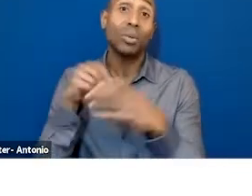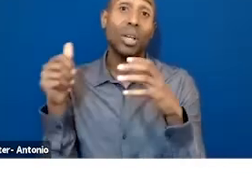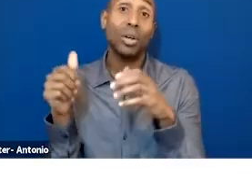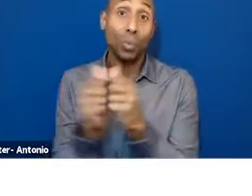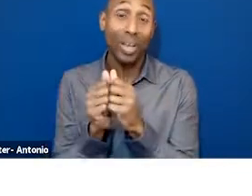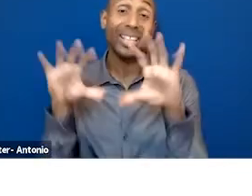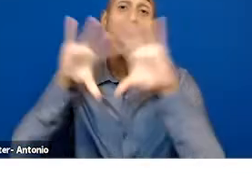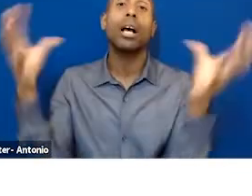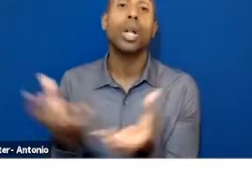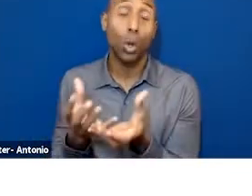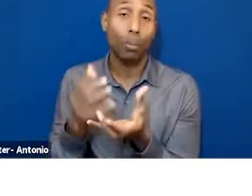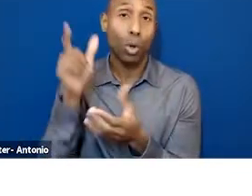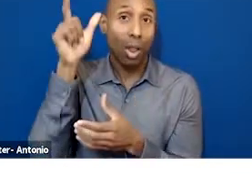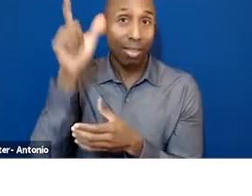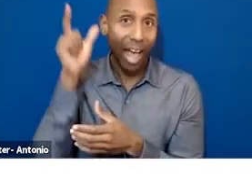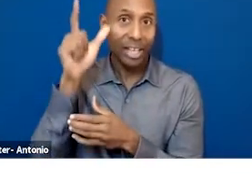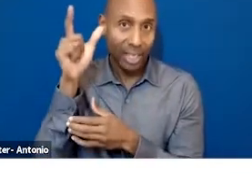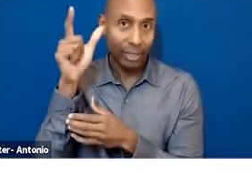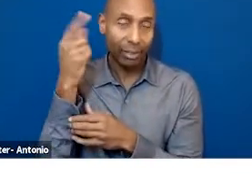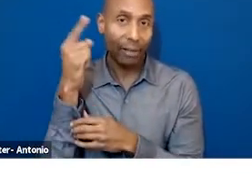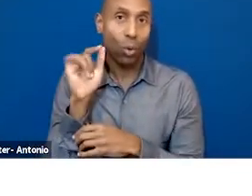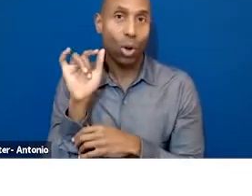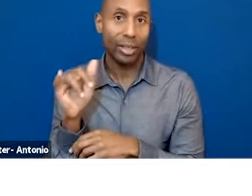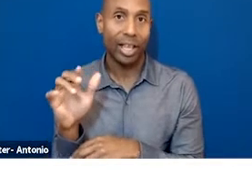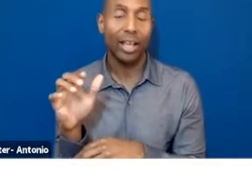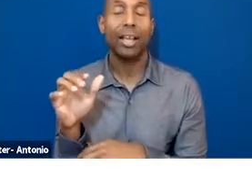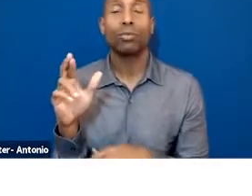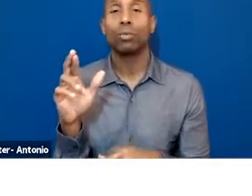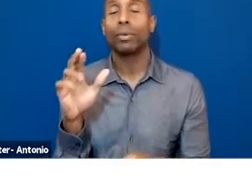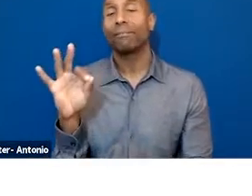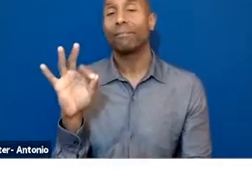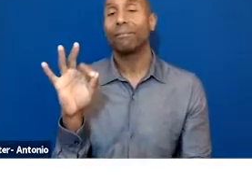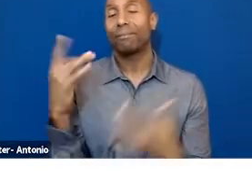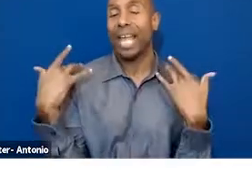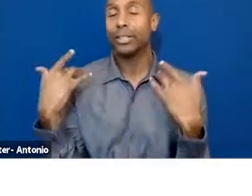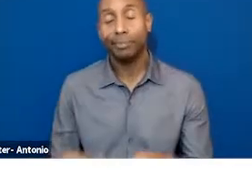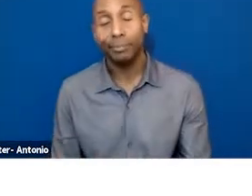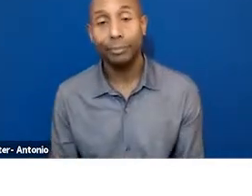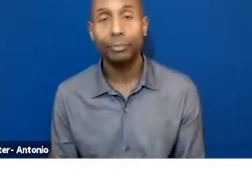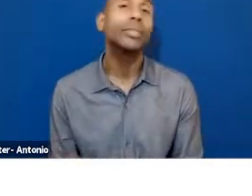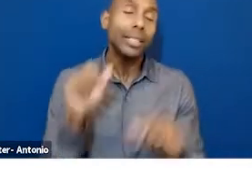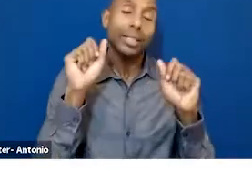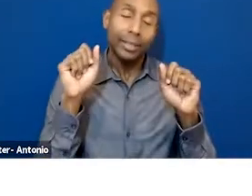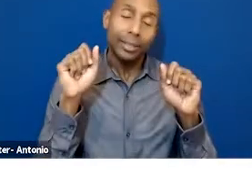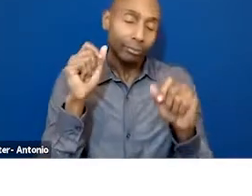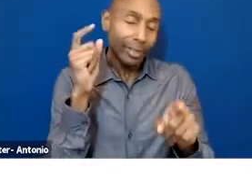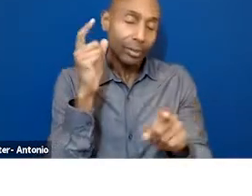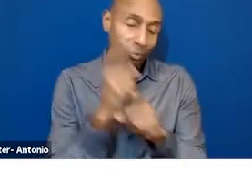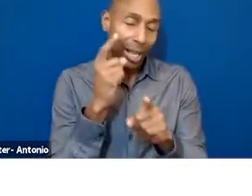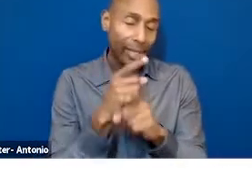doesn't sometimes emerge in spectacular, outrageous, and appalling ways. Of course it does. We've seen examples of